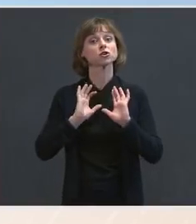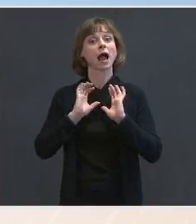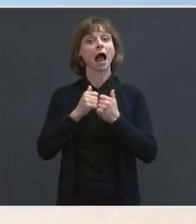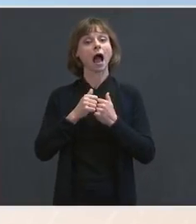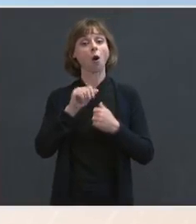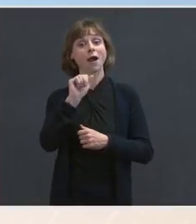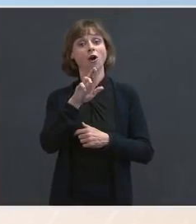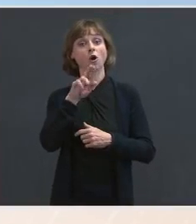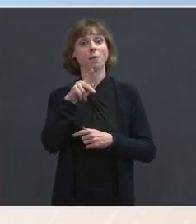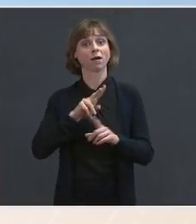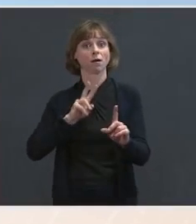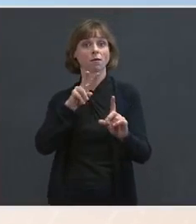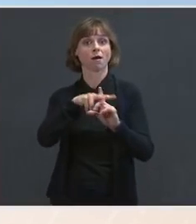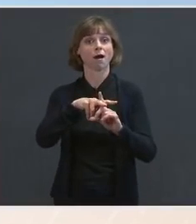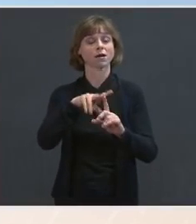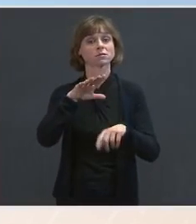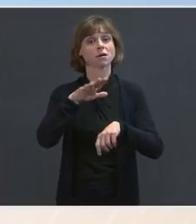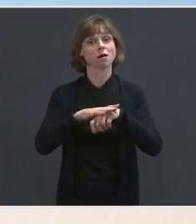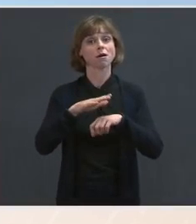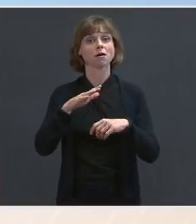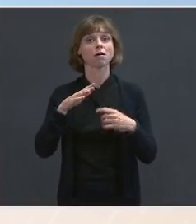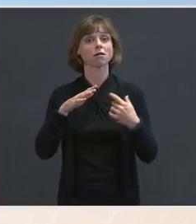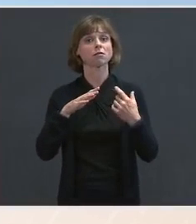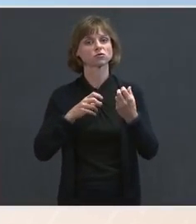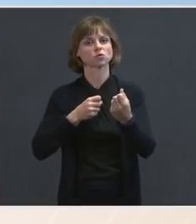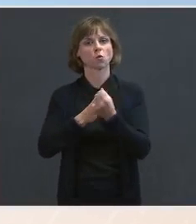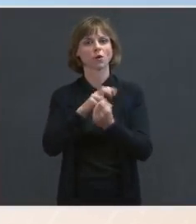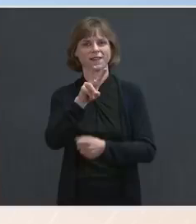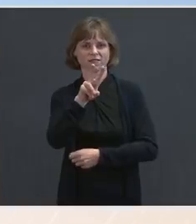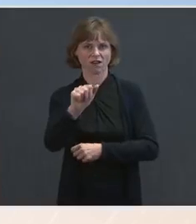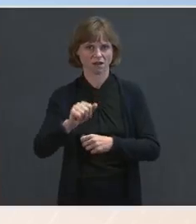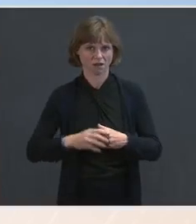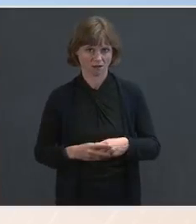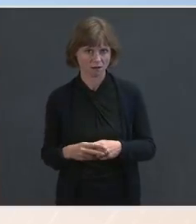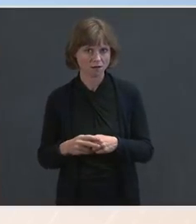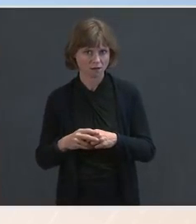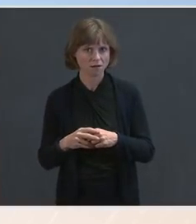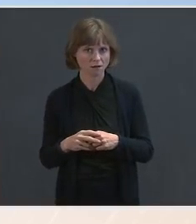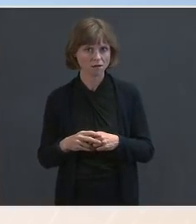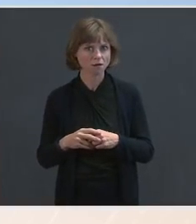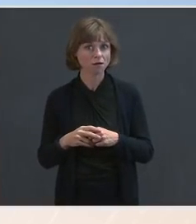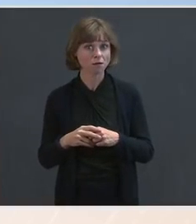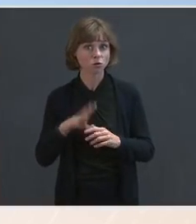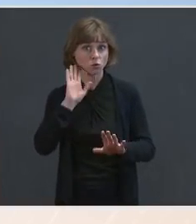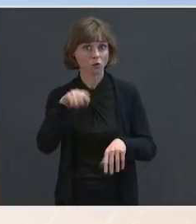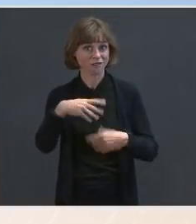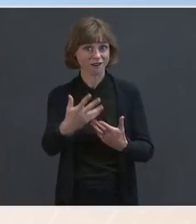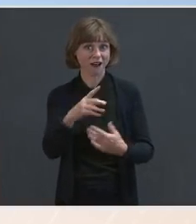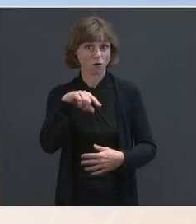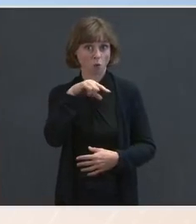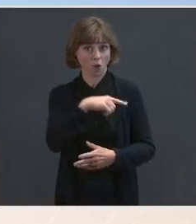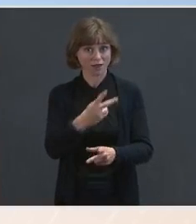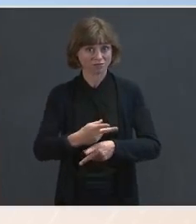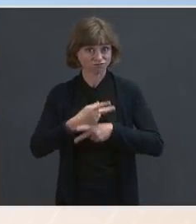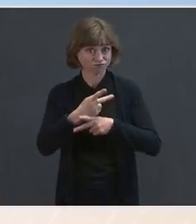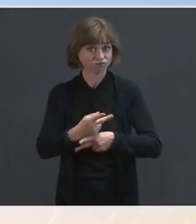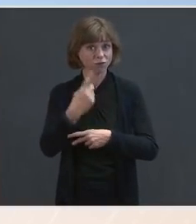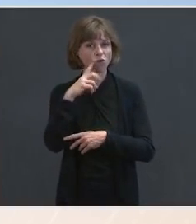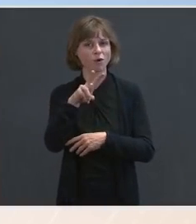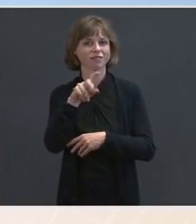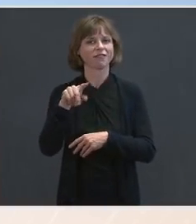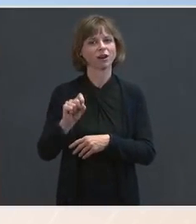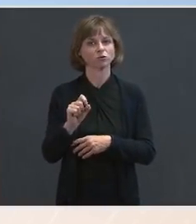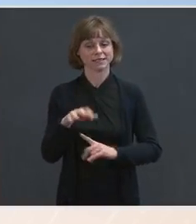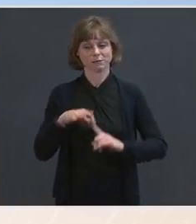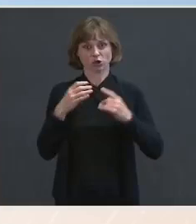to its support to the VA to provide quality care to our veterans, especially during the very